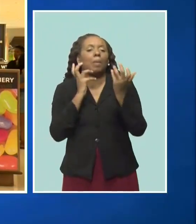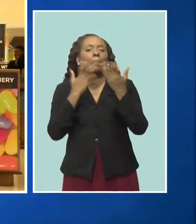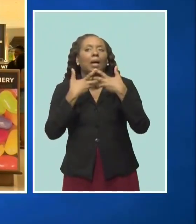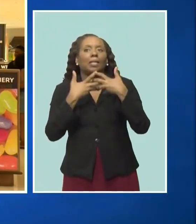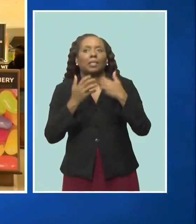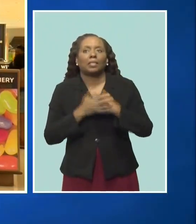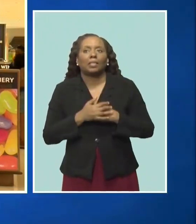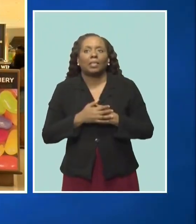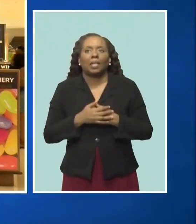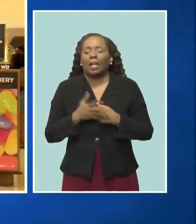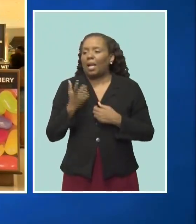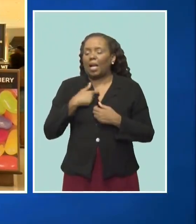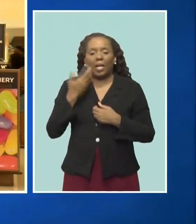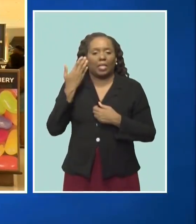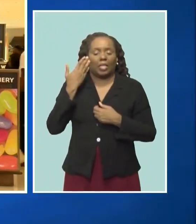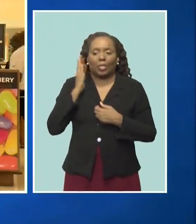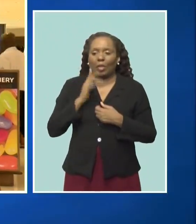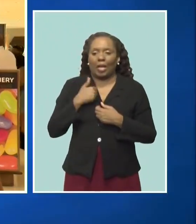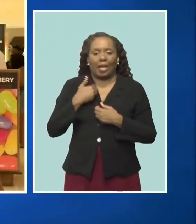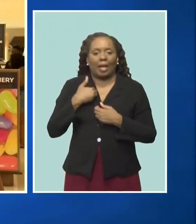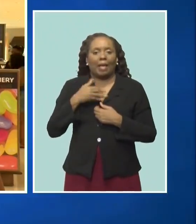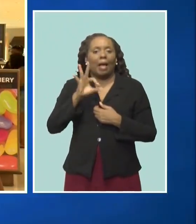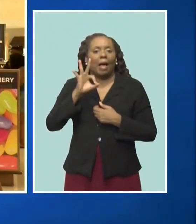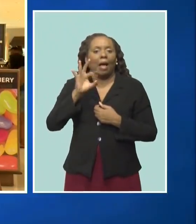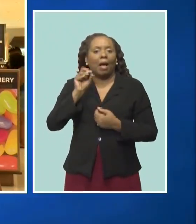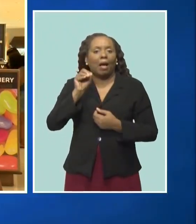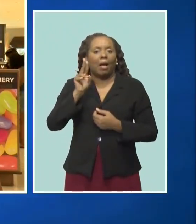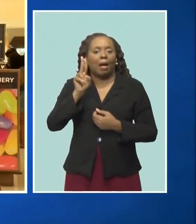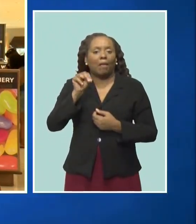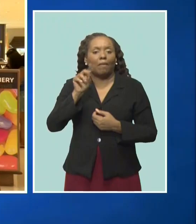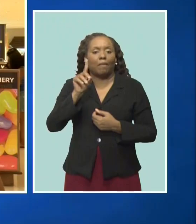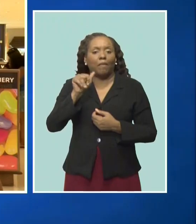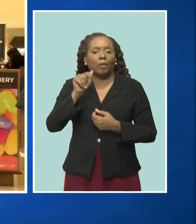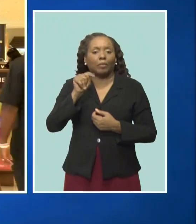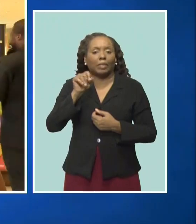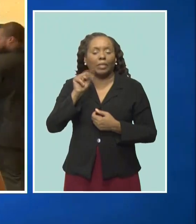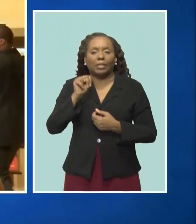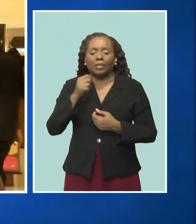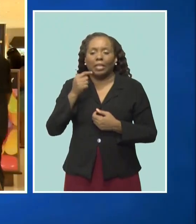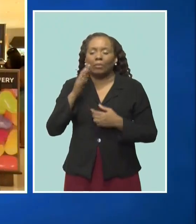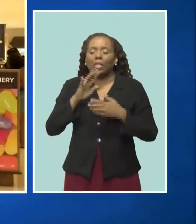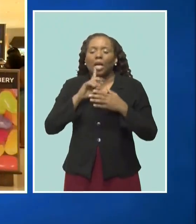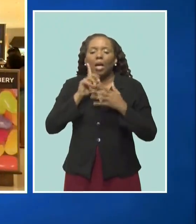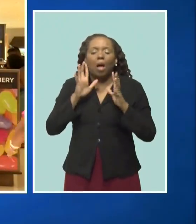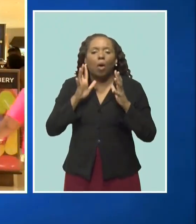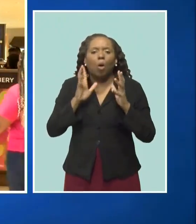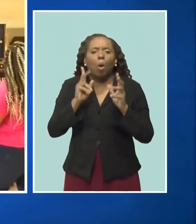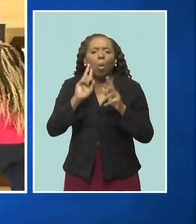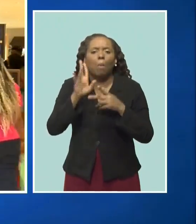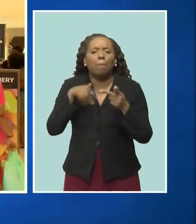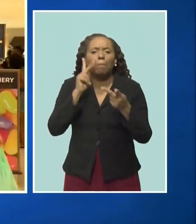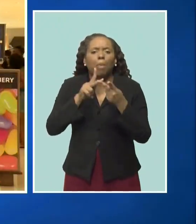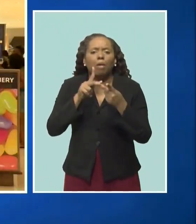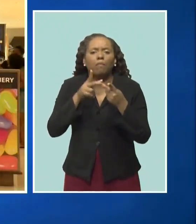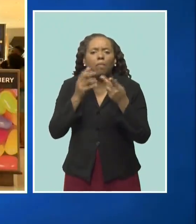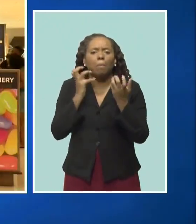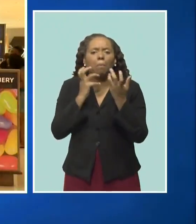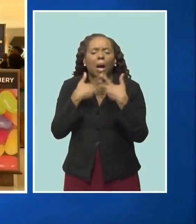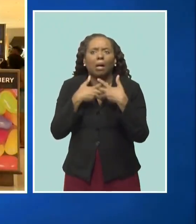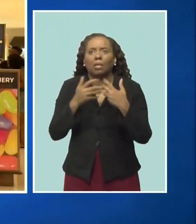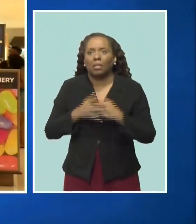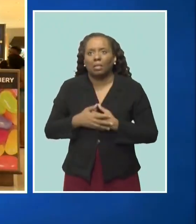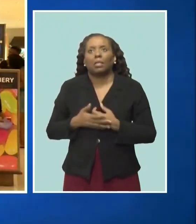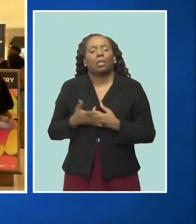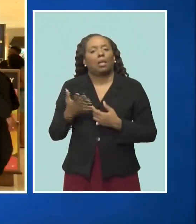on foundation after. As she said, we got to spin the wheel. We got to sample some foundation as well. I'm currently